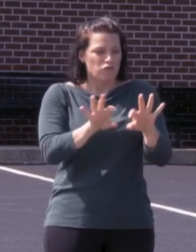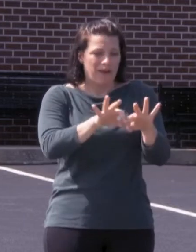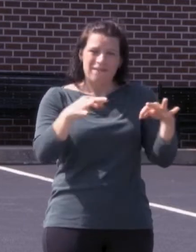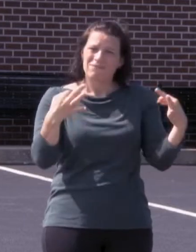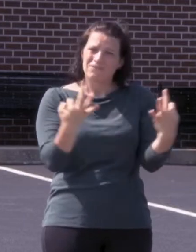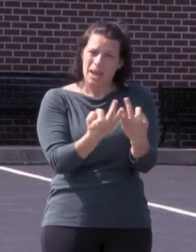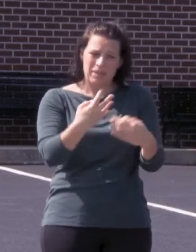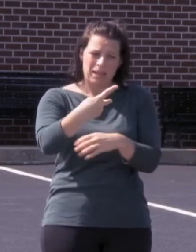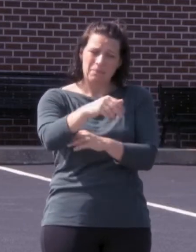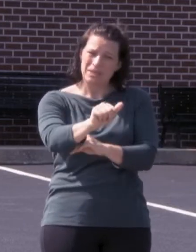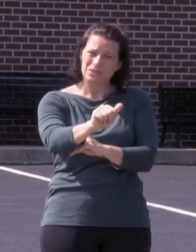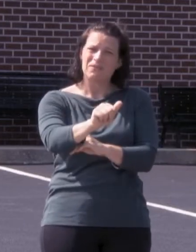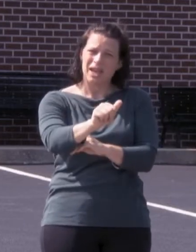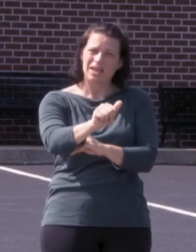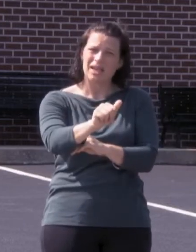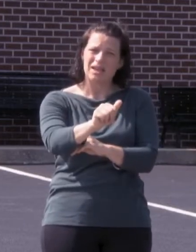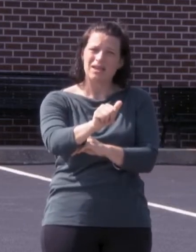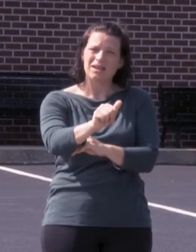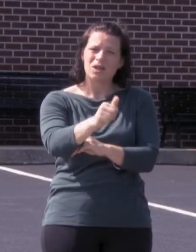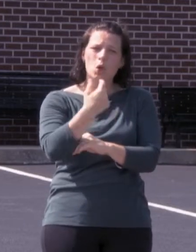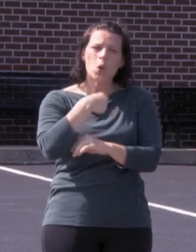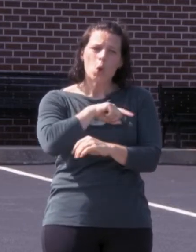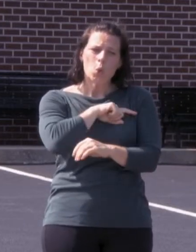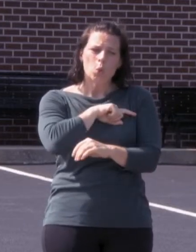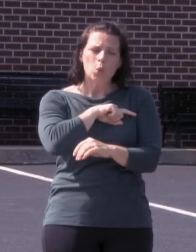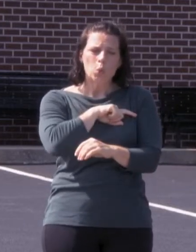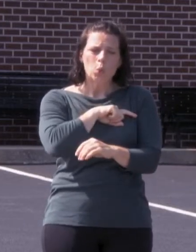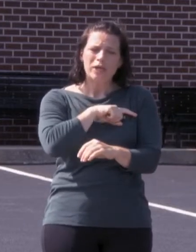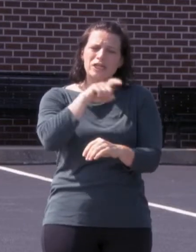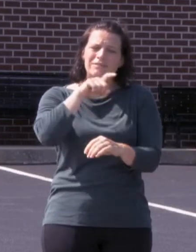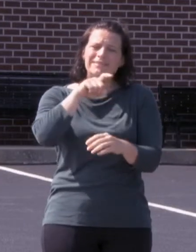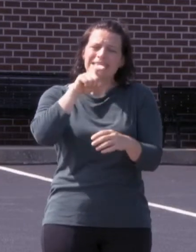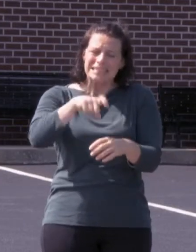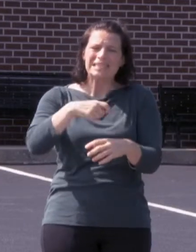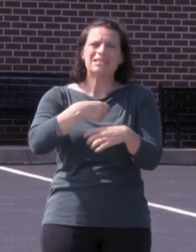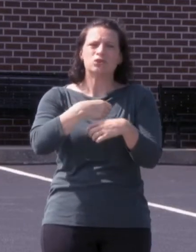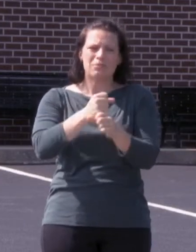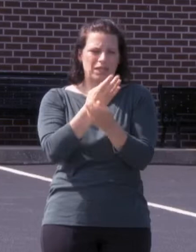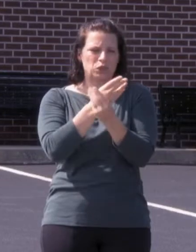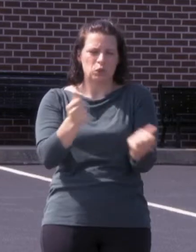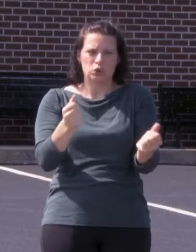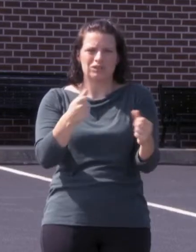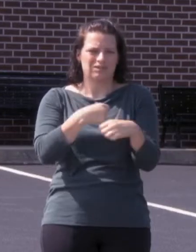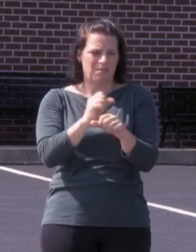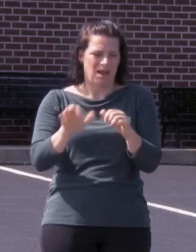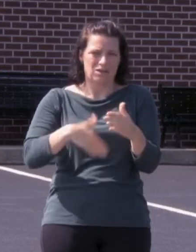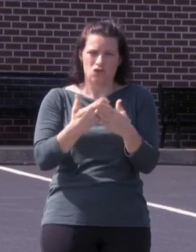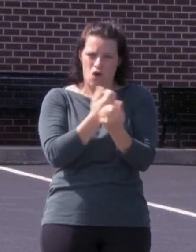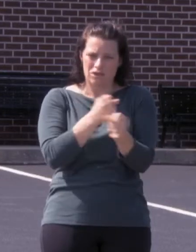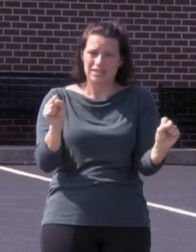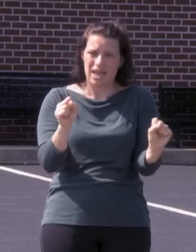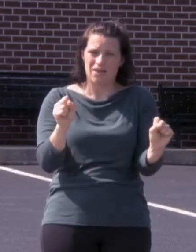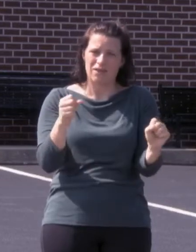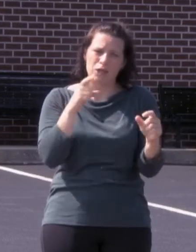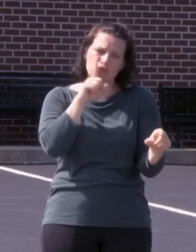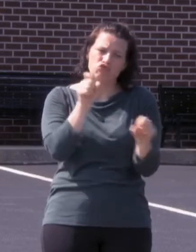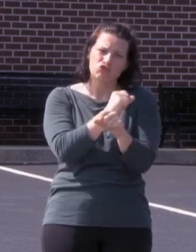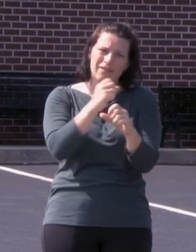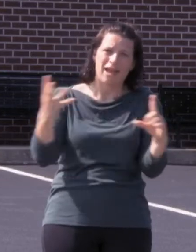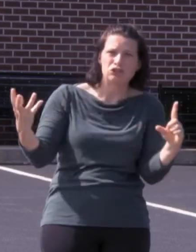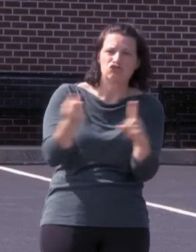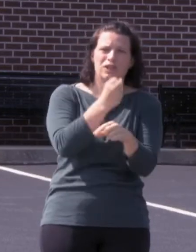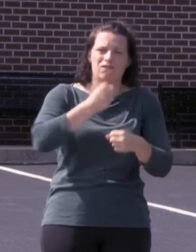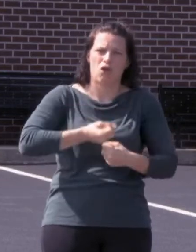family in Pennsylvania to work towards solutions that make us truly safer and truly achieve the cause